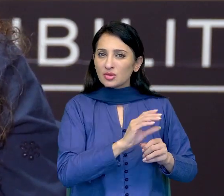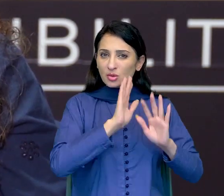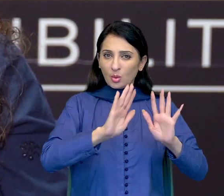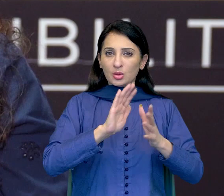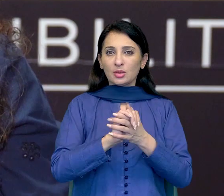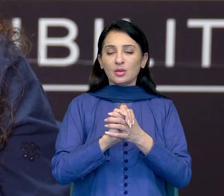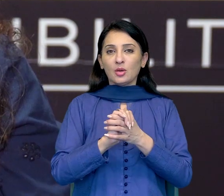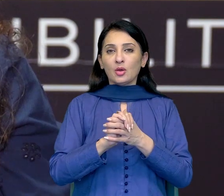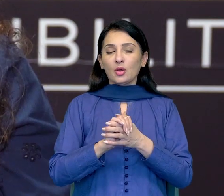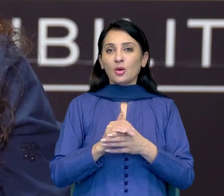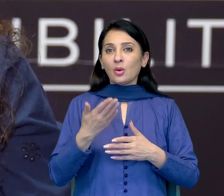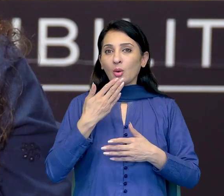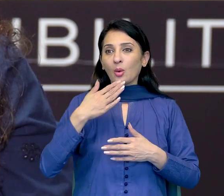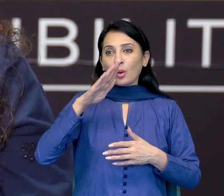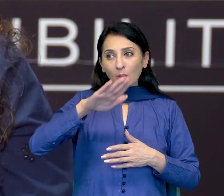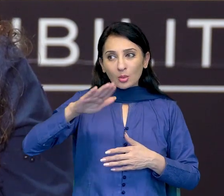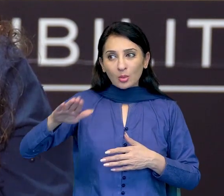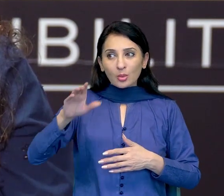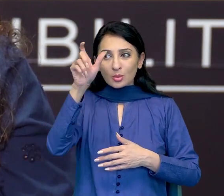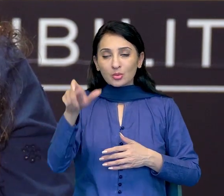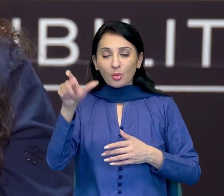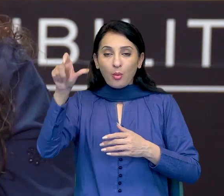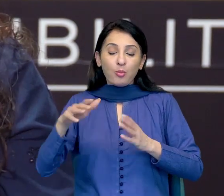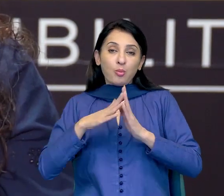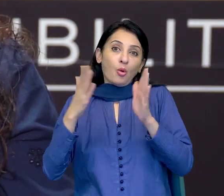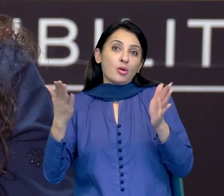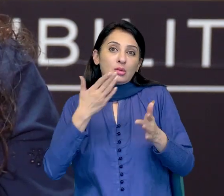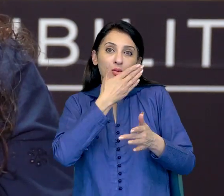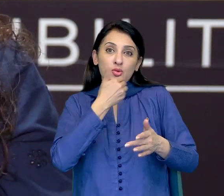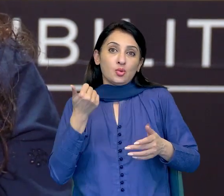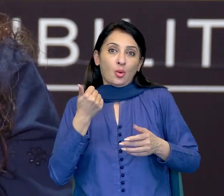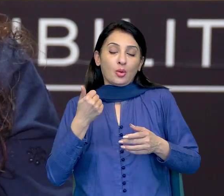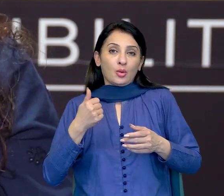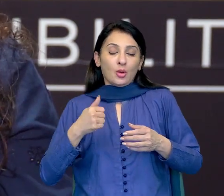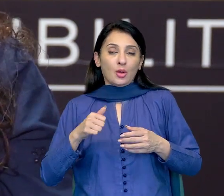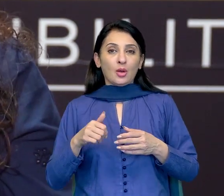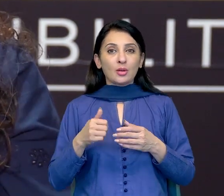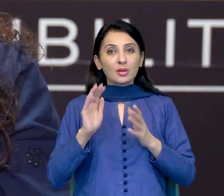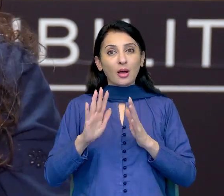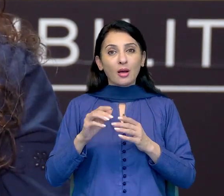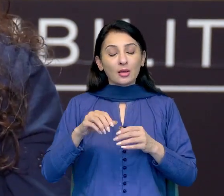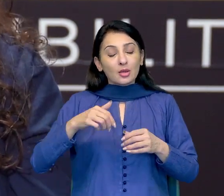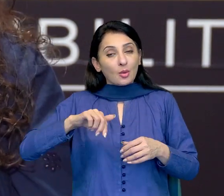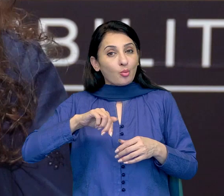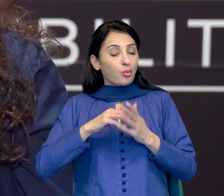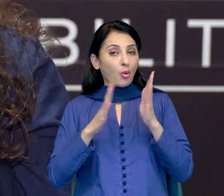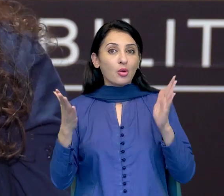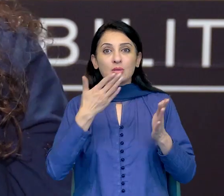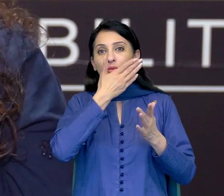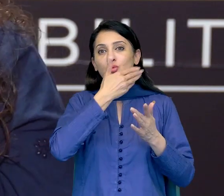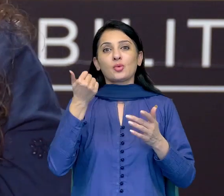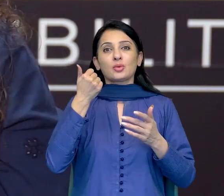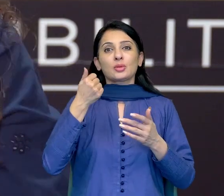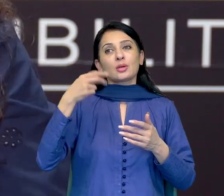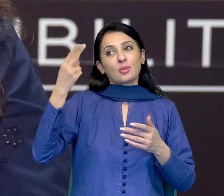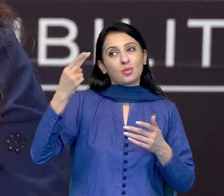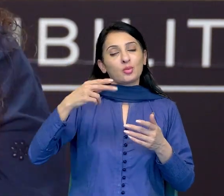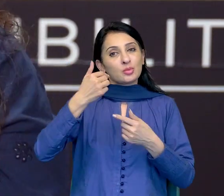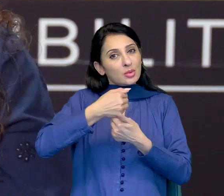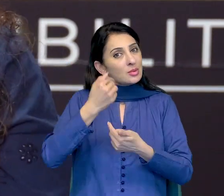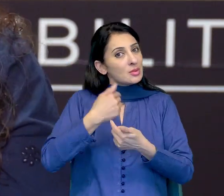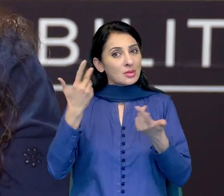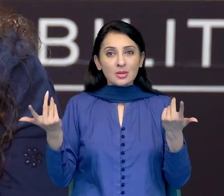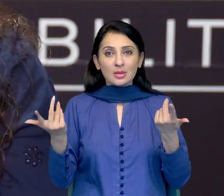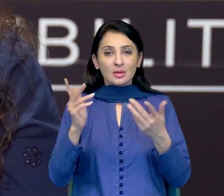in a new building, which was also not fully furnished, very limited resources. So, and these students, they were